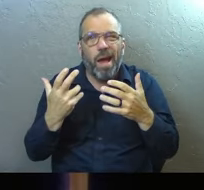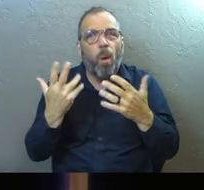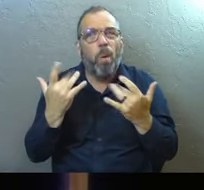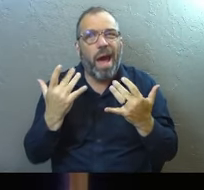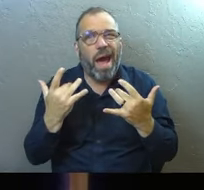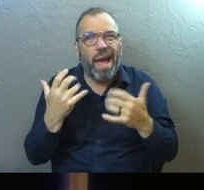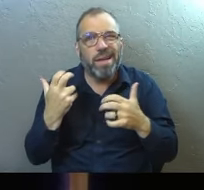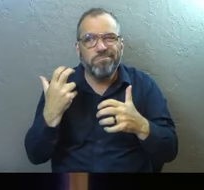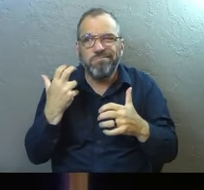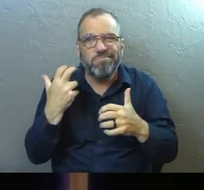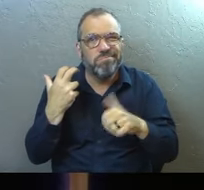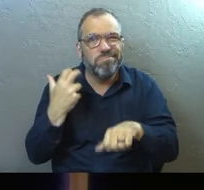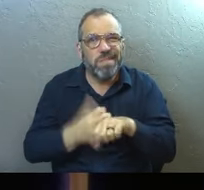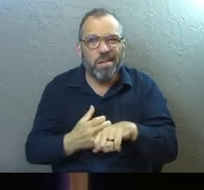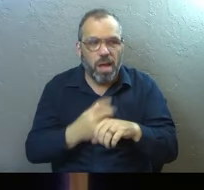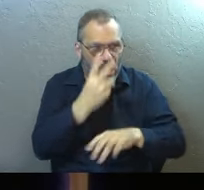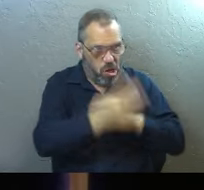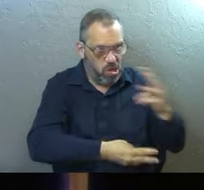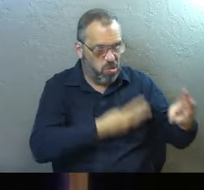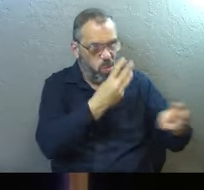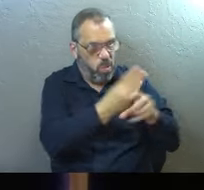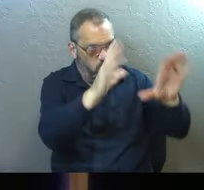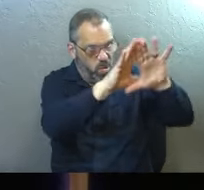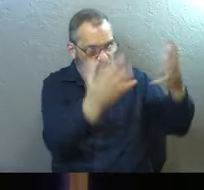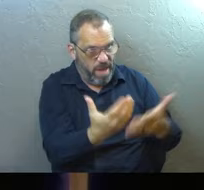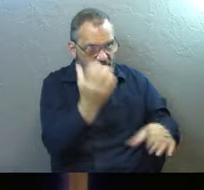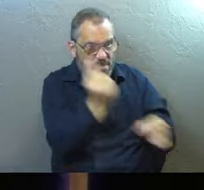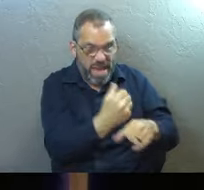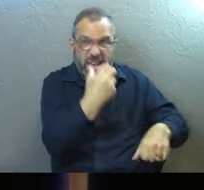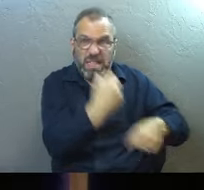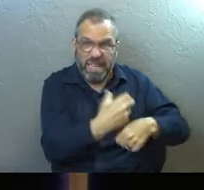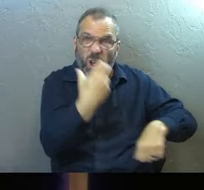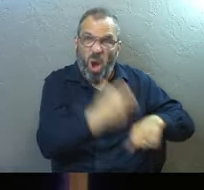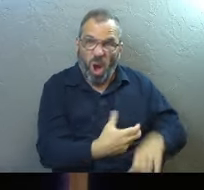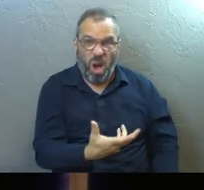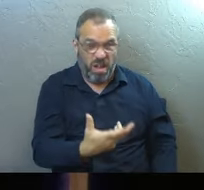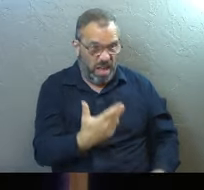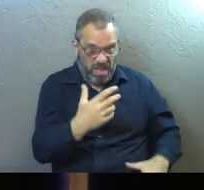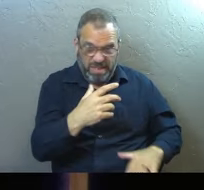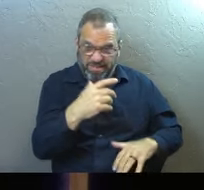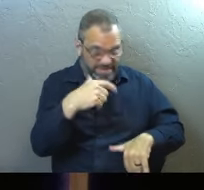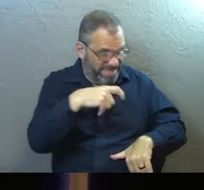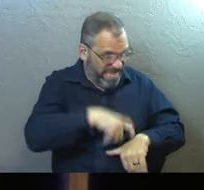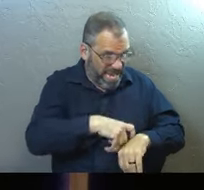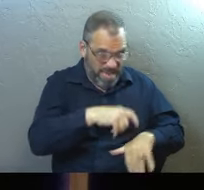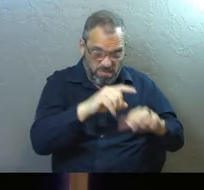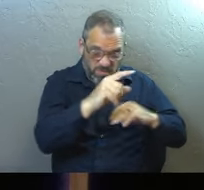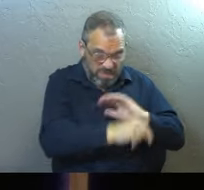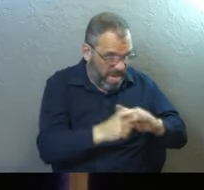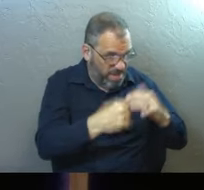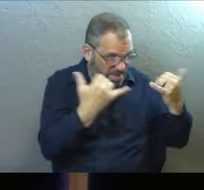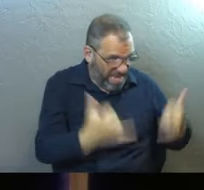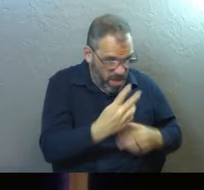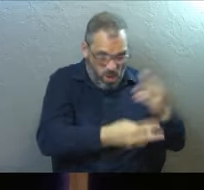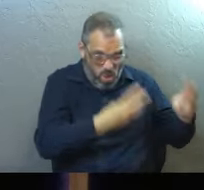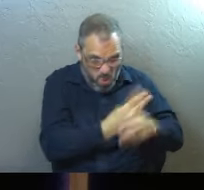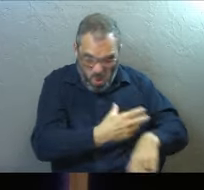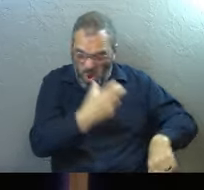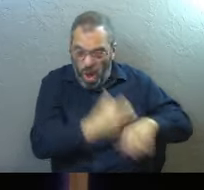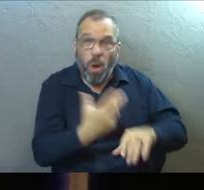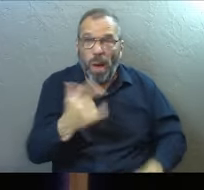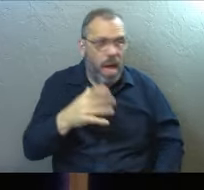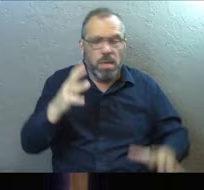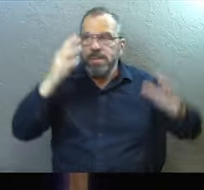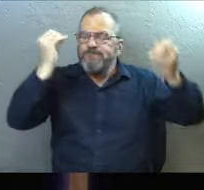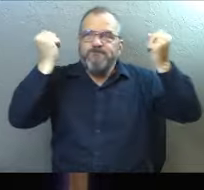difficult because we live in a world that makes it really difficult. We live in a time and in a world that, man, it's so hard